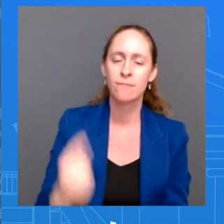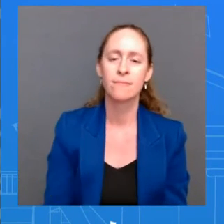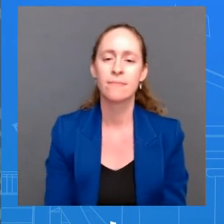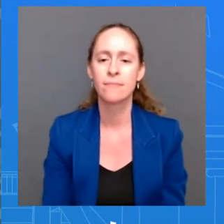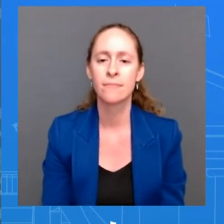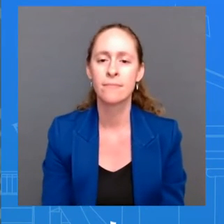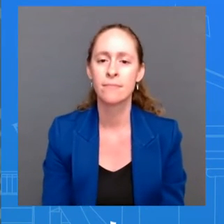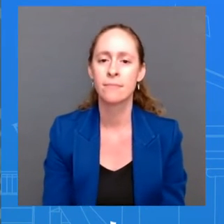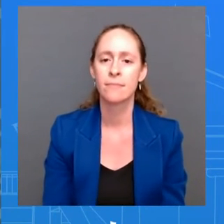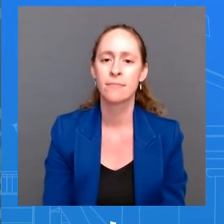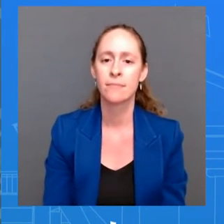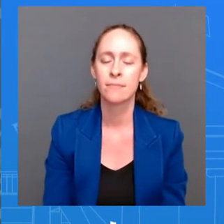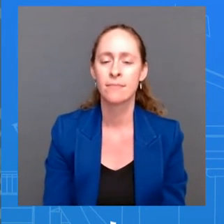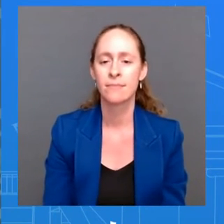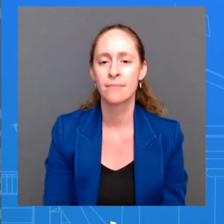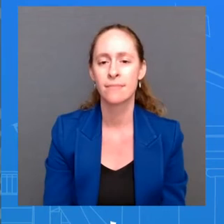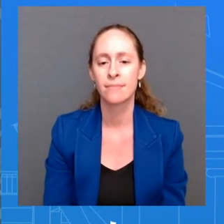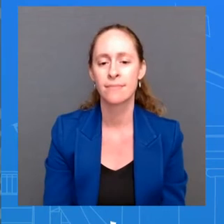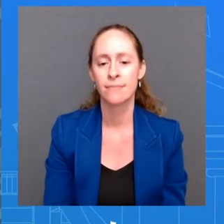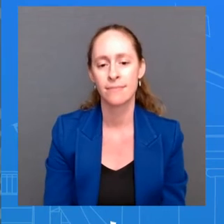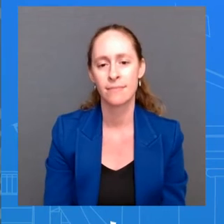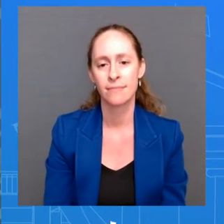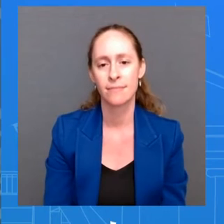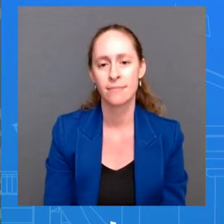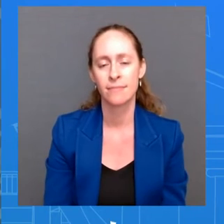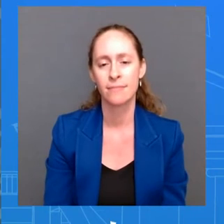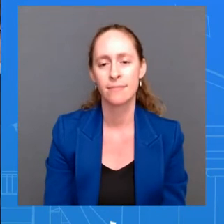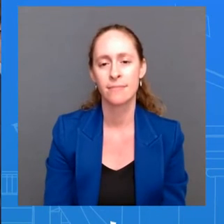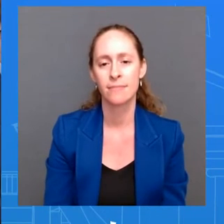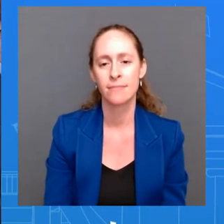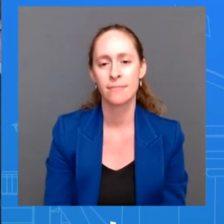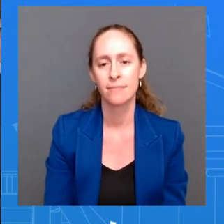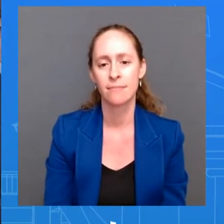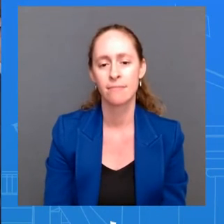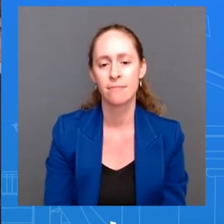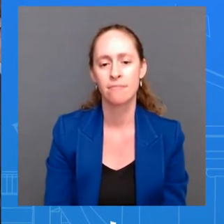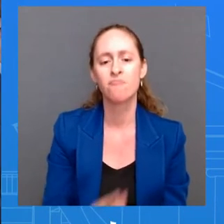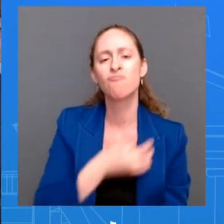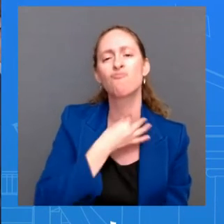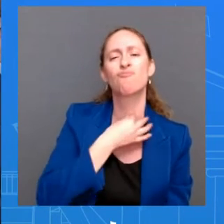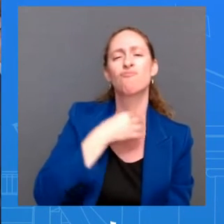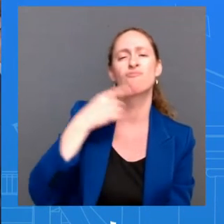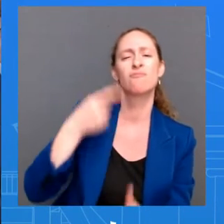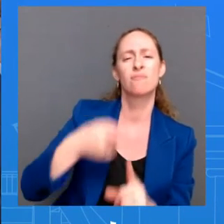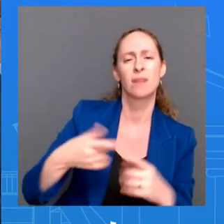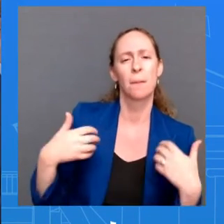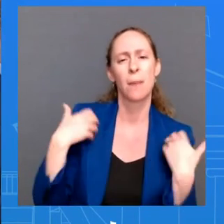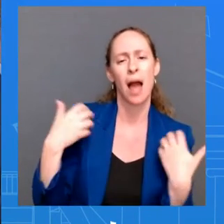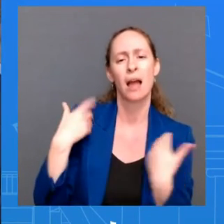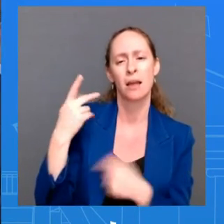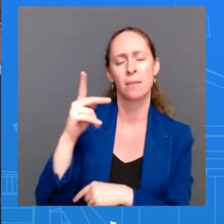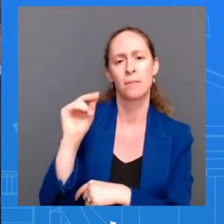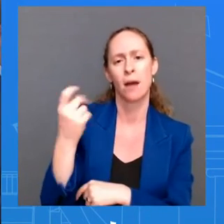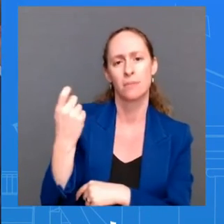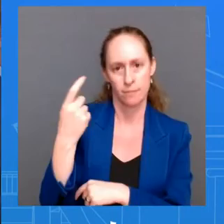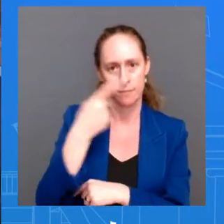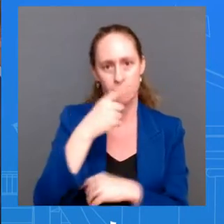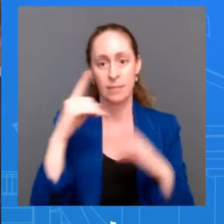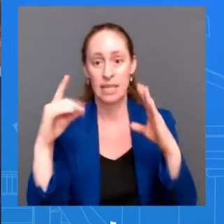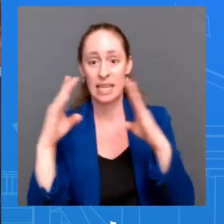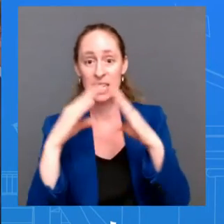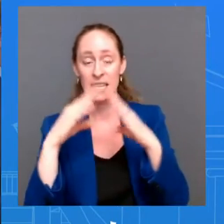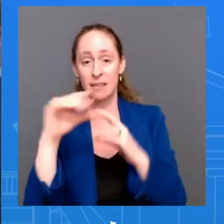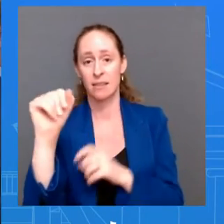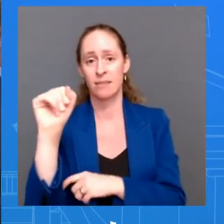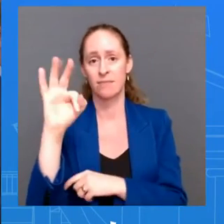I just wanted to come back to monkeypox really quick, with San Francisco declaring it a public health emergency, New York State getting